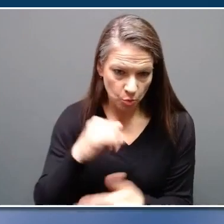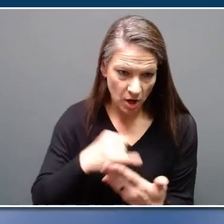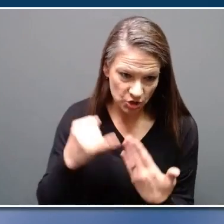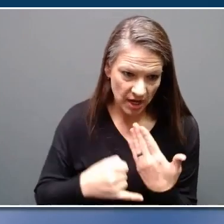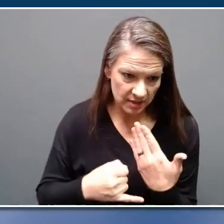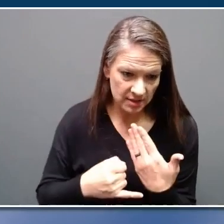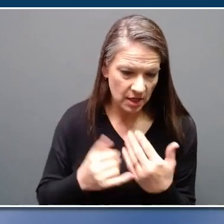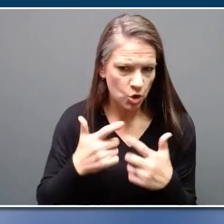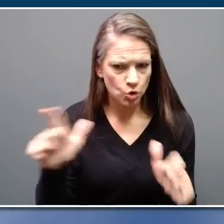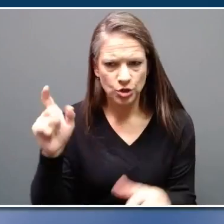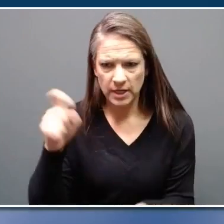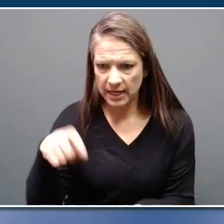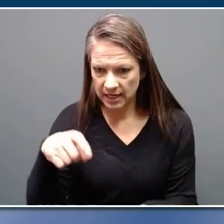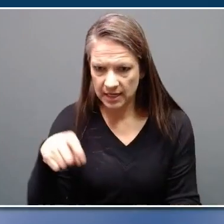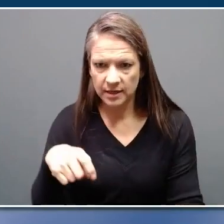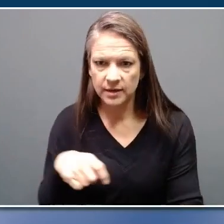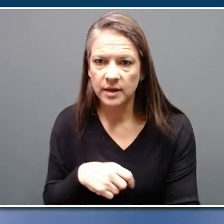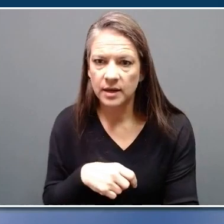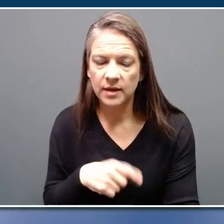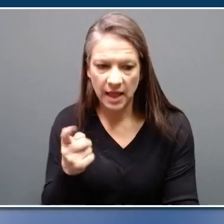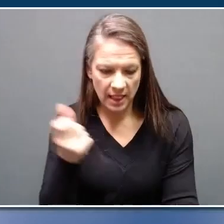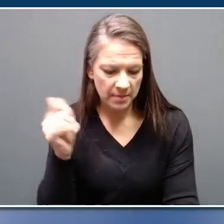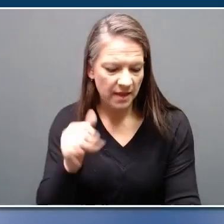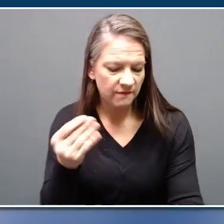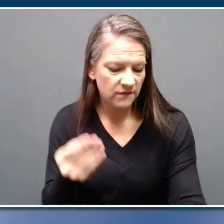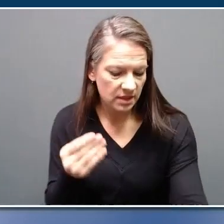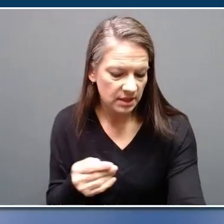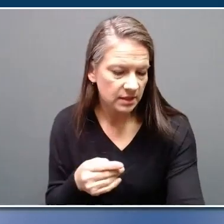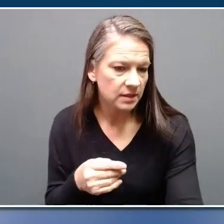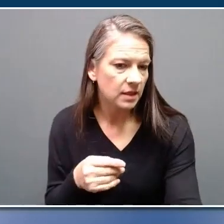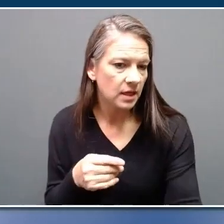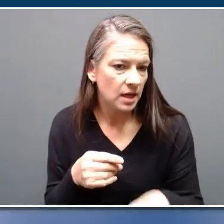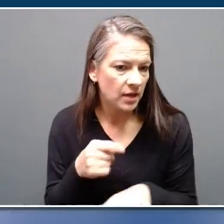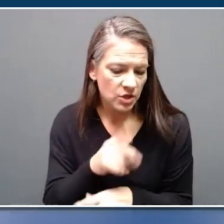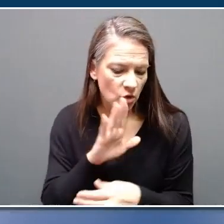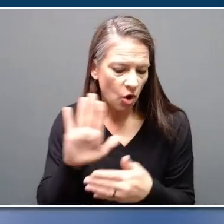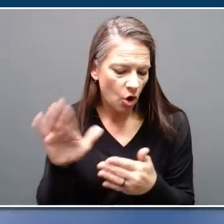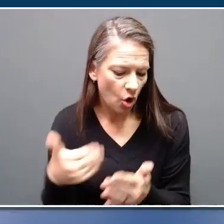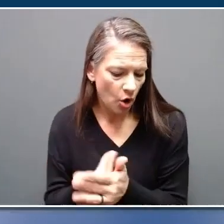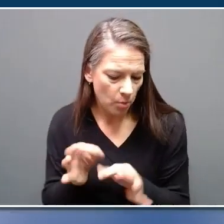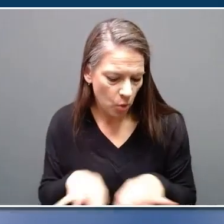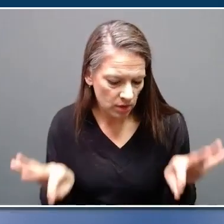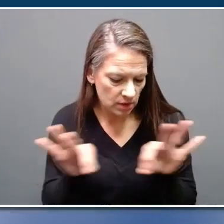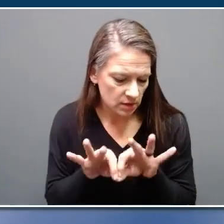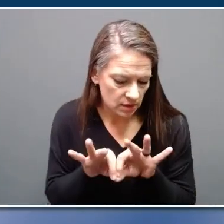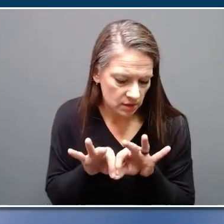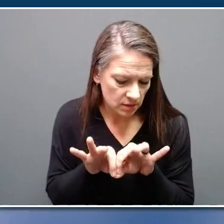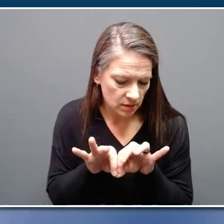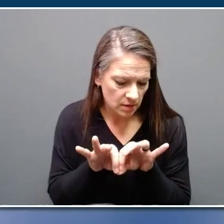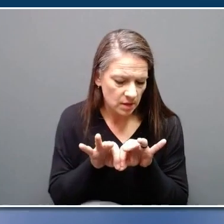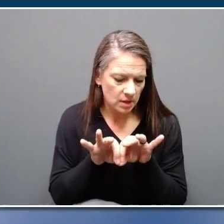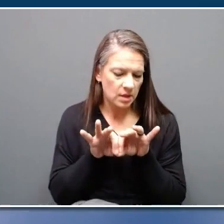long time, eliminated that funding as well. These are all important, bipartisan, and the requests that have come